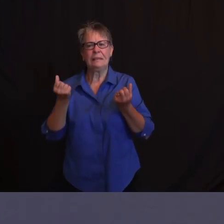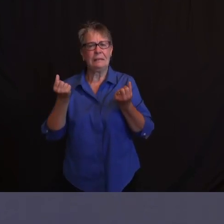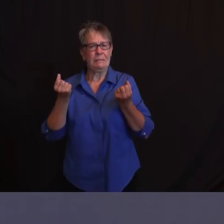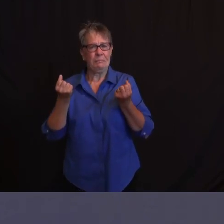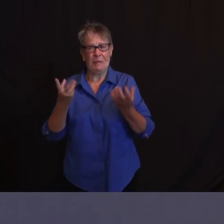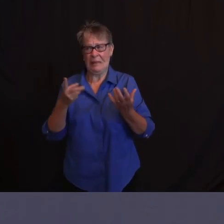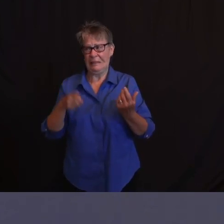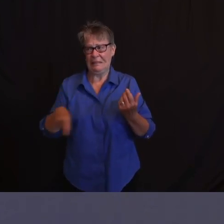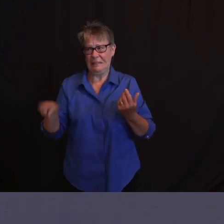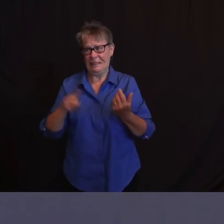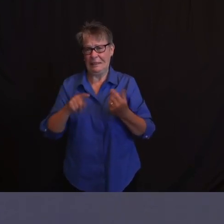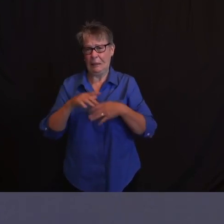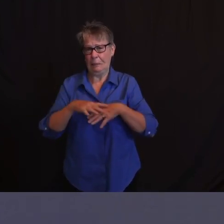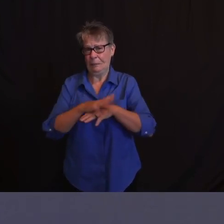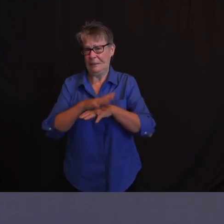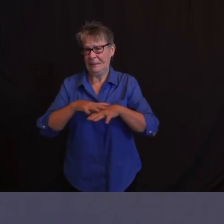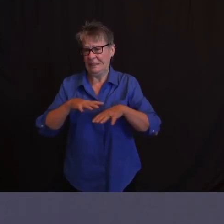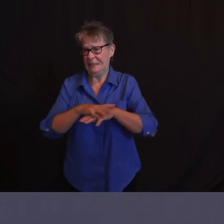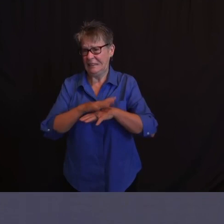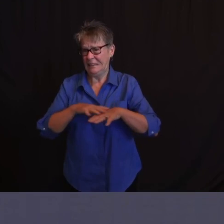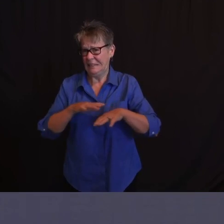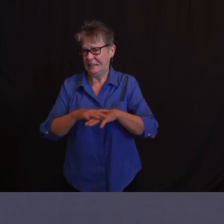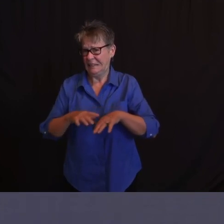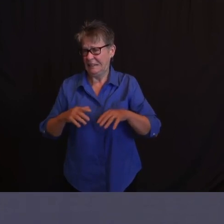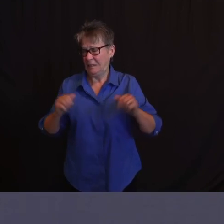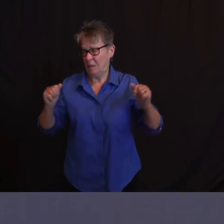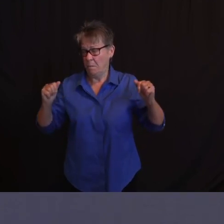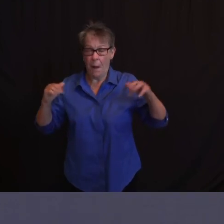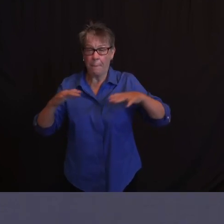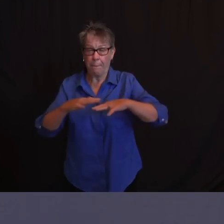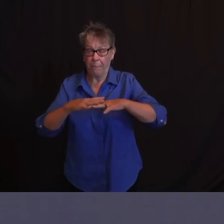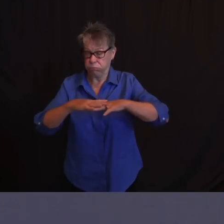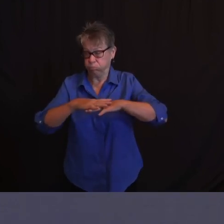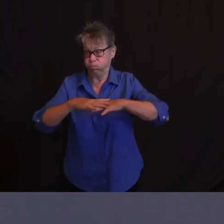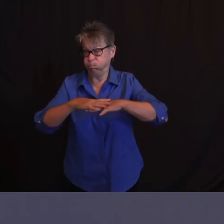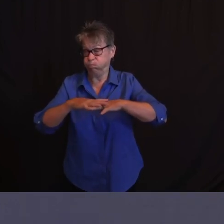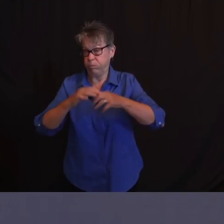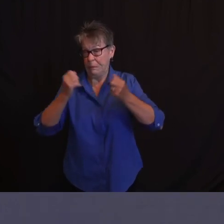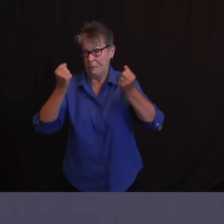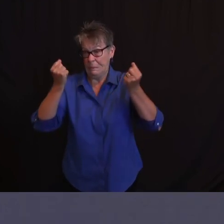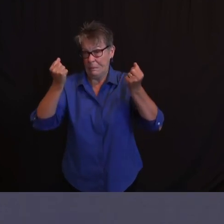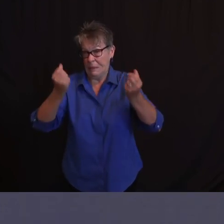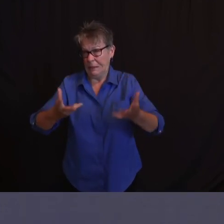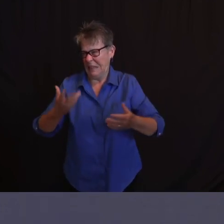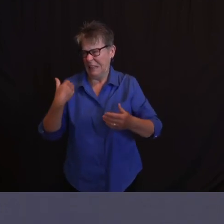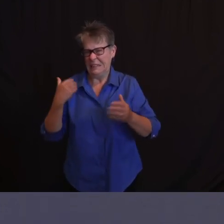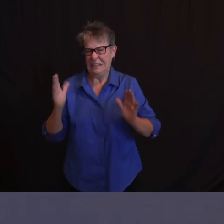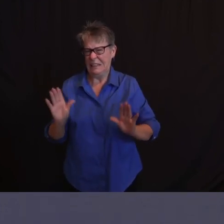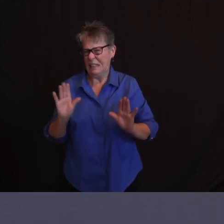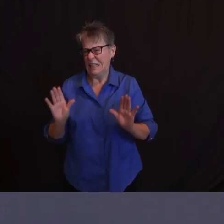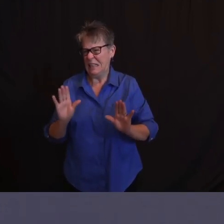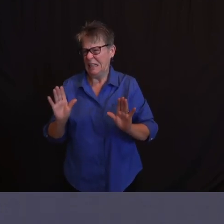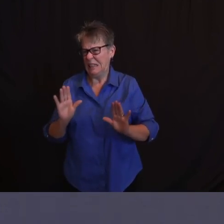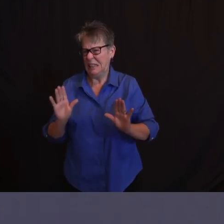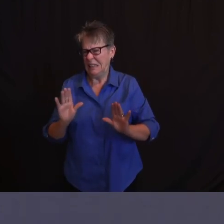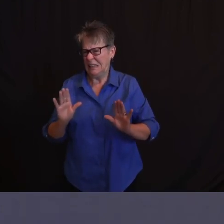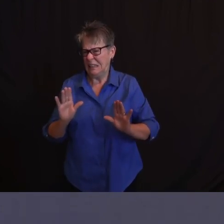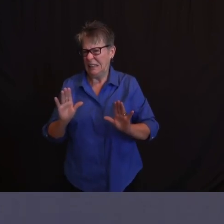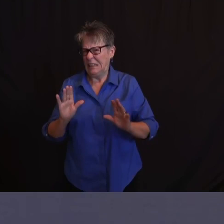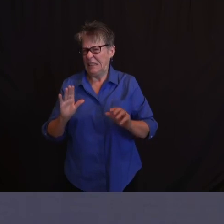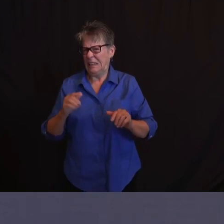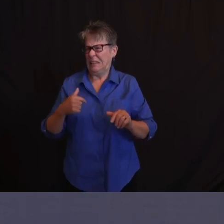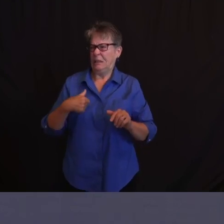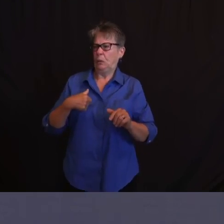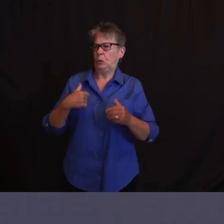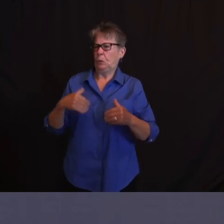when the weather got to be probably the nicest day of the summer. And we just got to make sure we're capacity. The